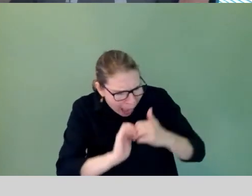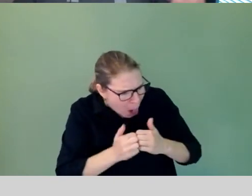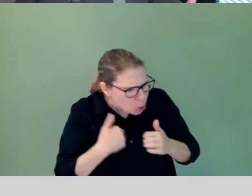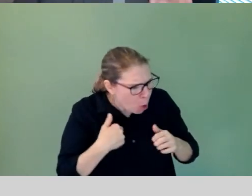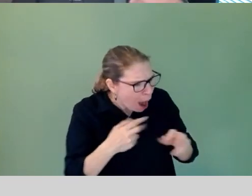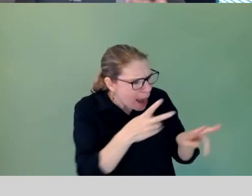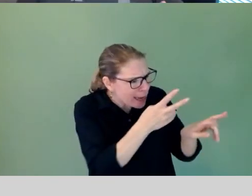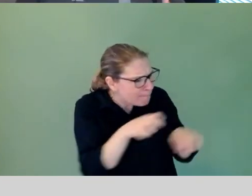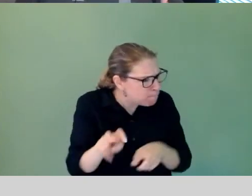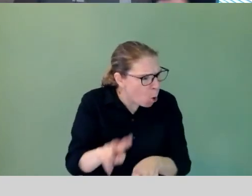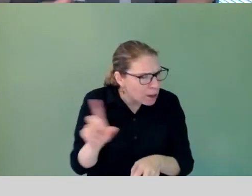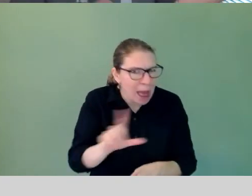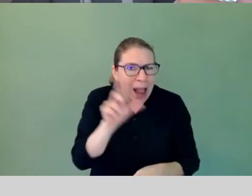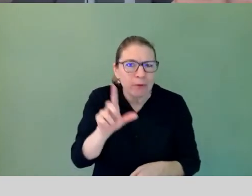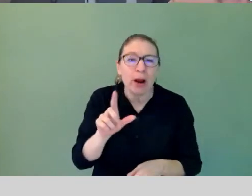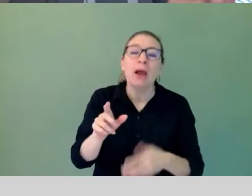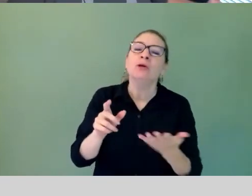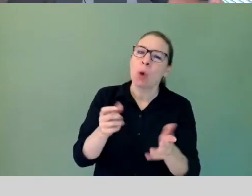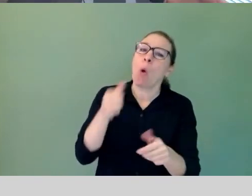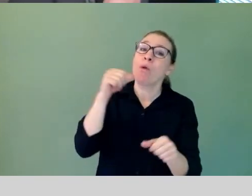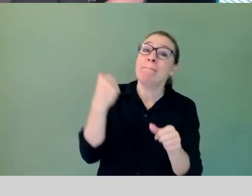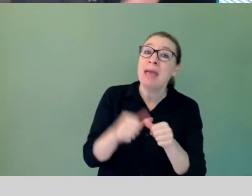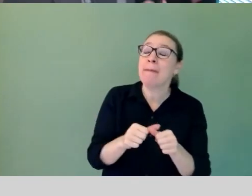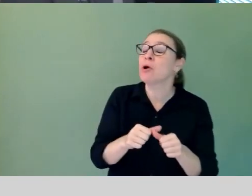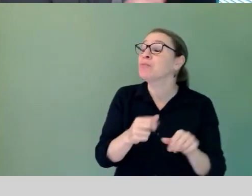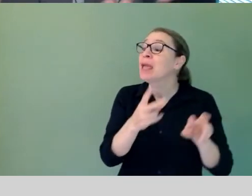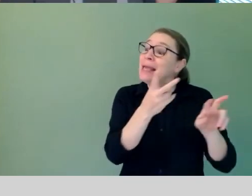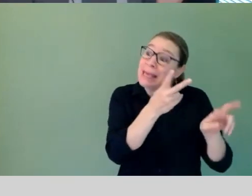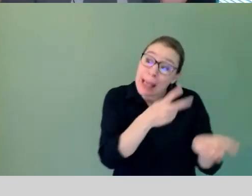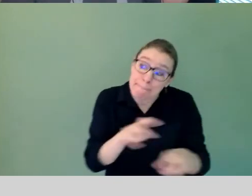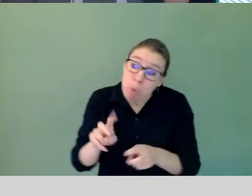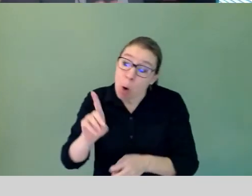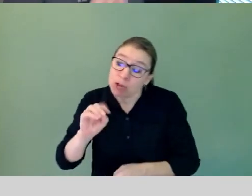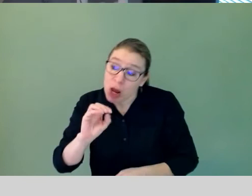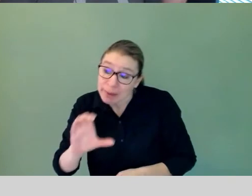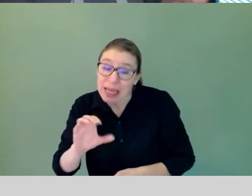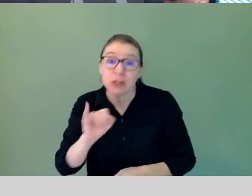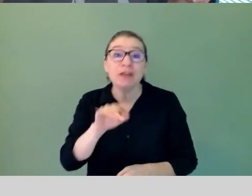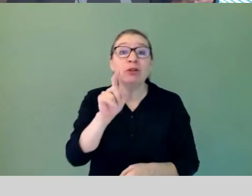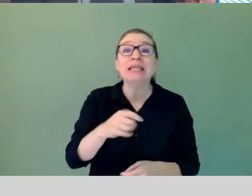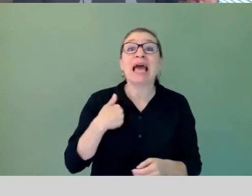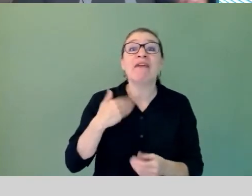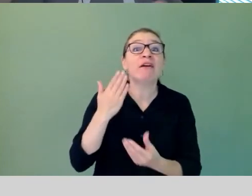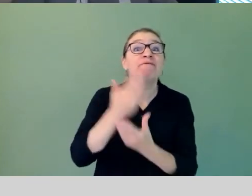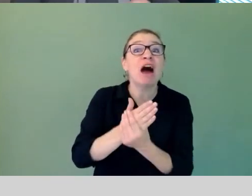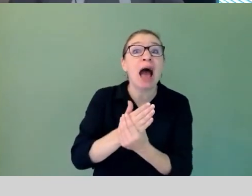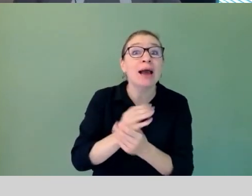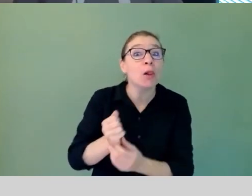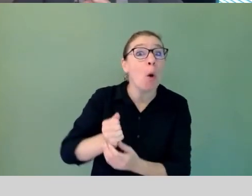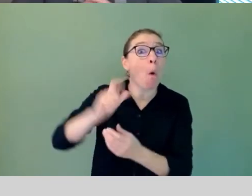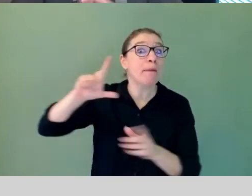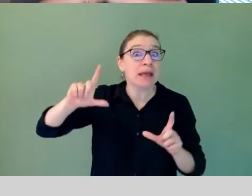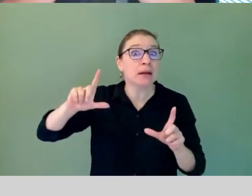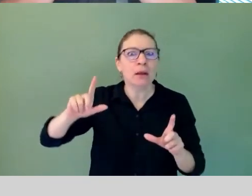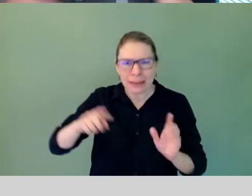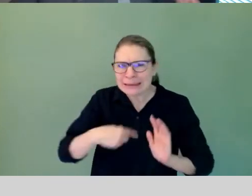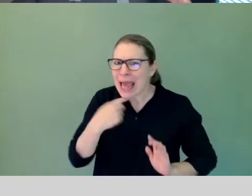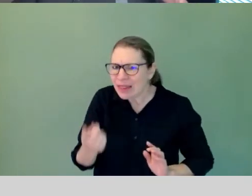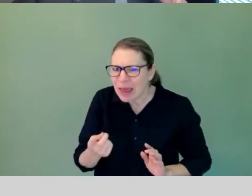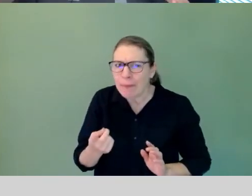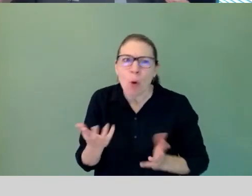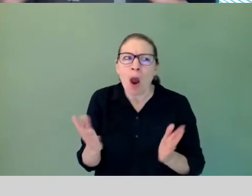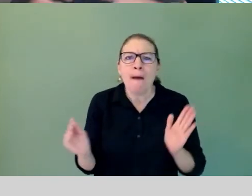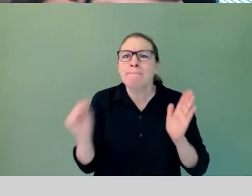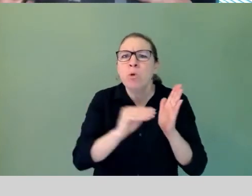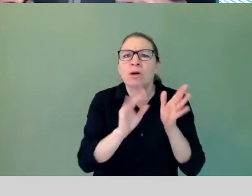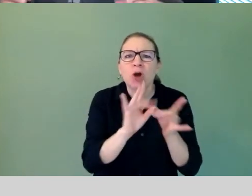like importing the documentation. If you need to have a file open, show that as well, or at least put some comments there, but don't just do, you